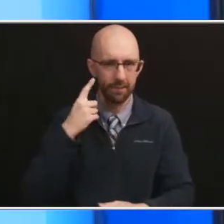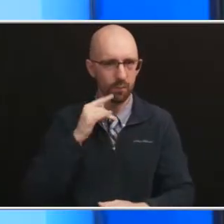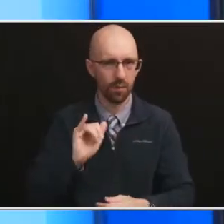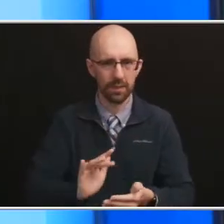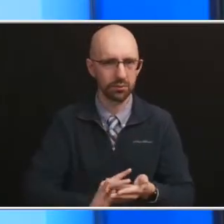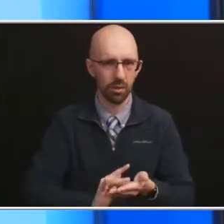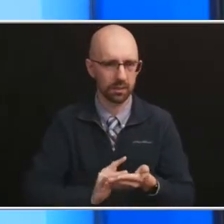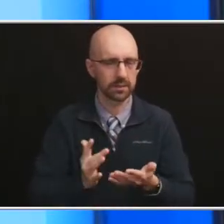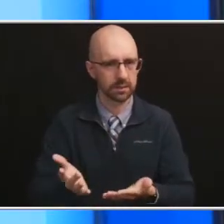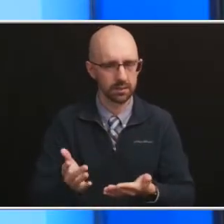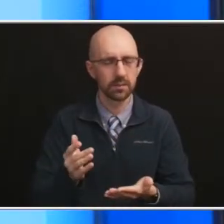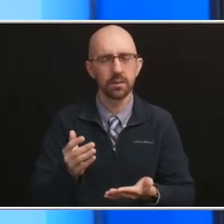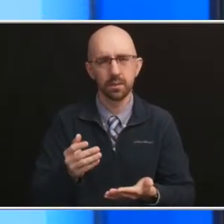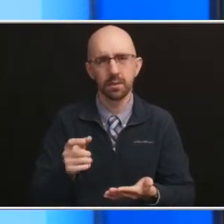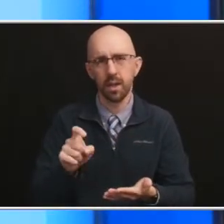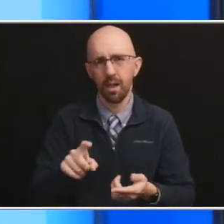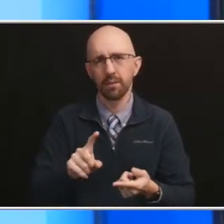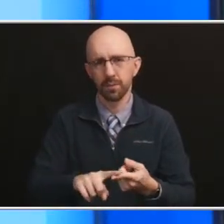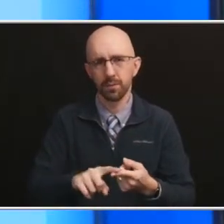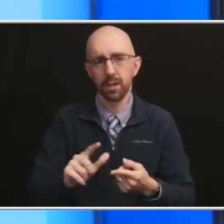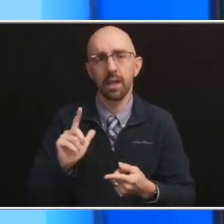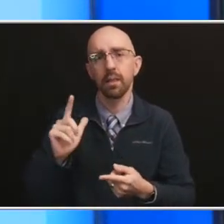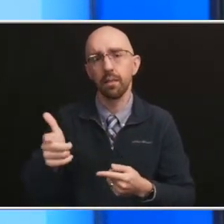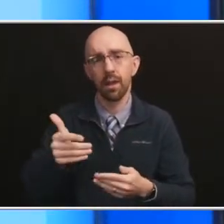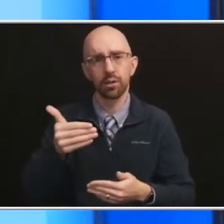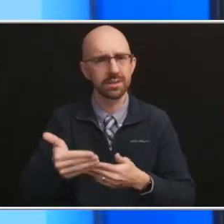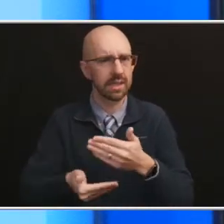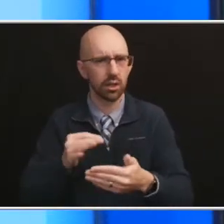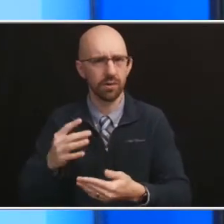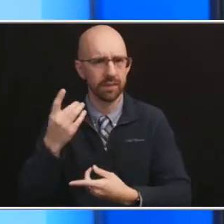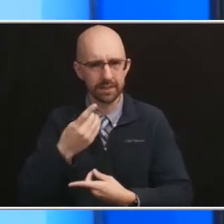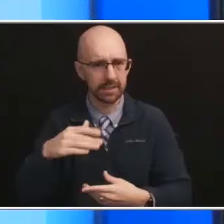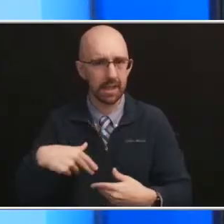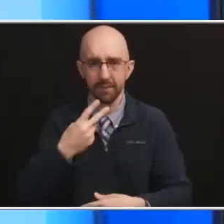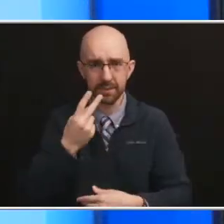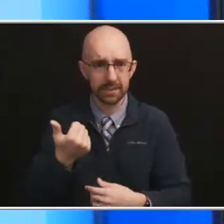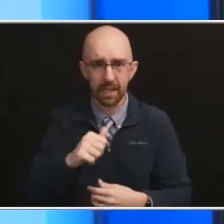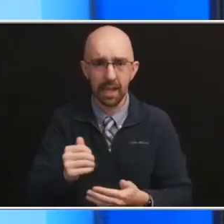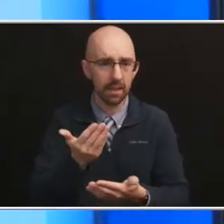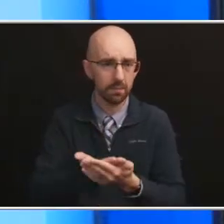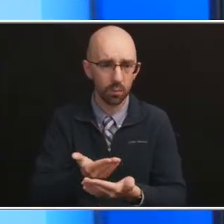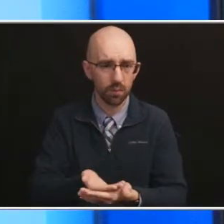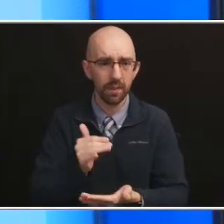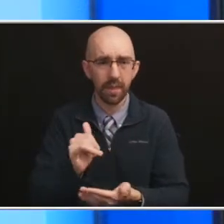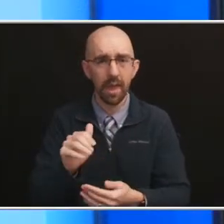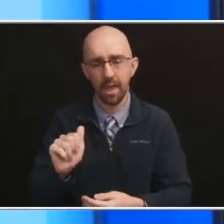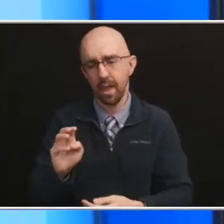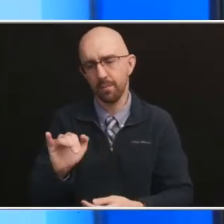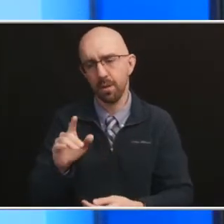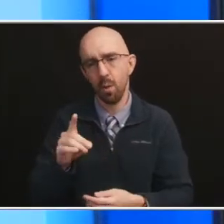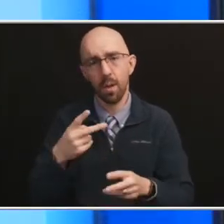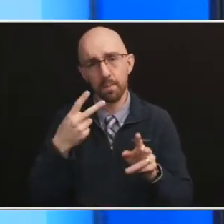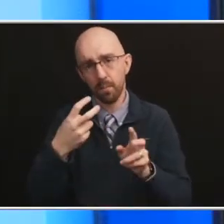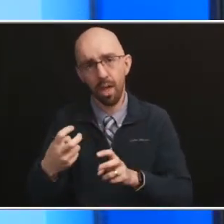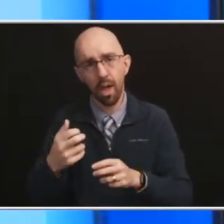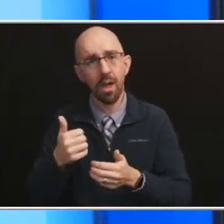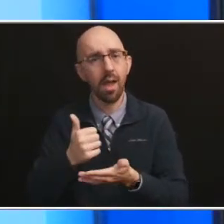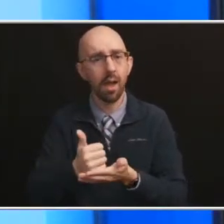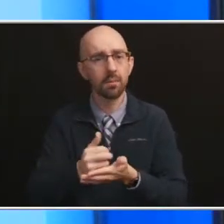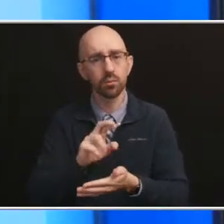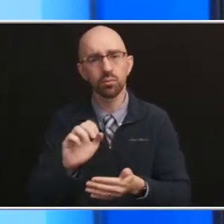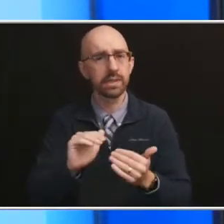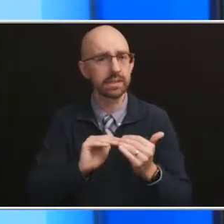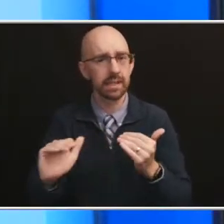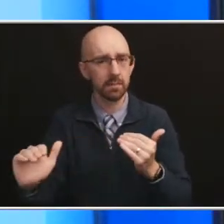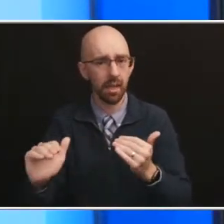they're kind of at a later stage of the disease, we haven't seen any proof that pulling amyloid out helps them or stabilizes at a certain disease